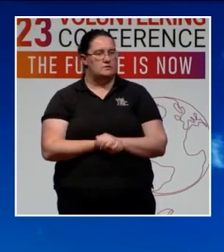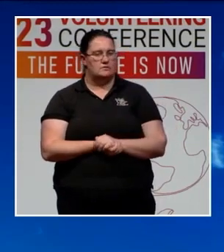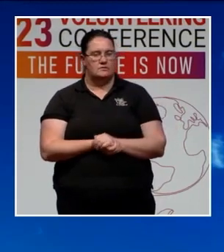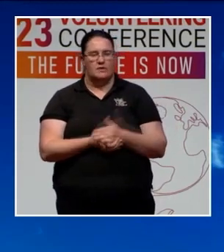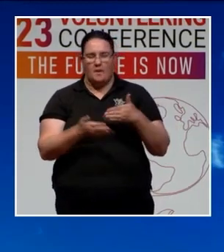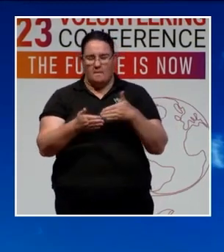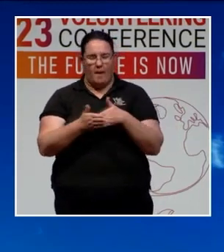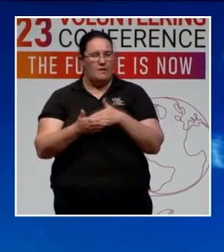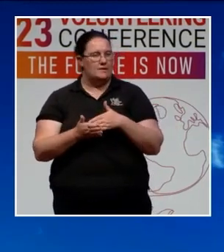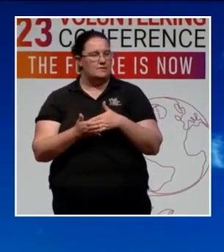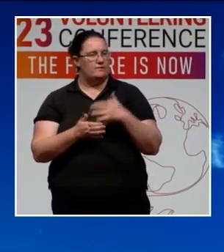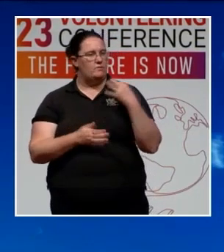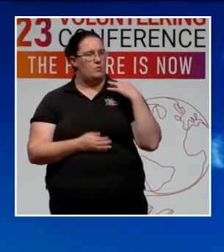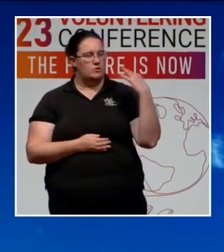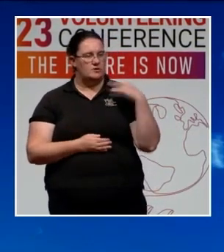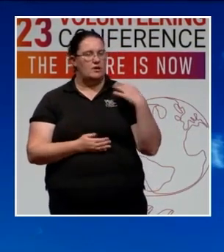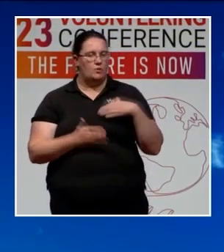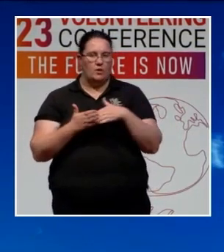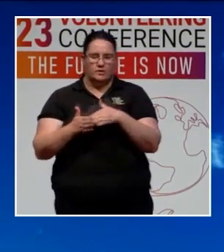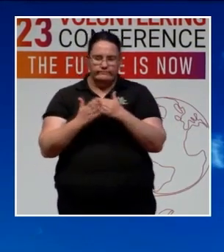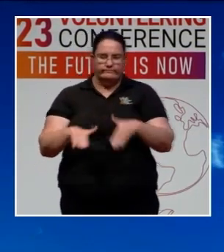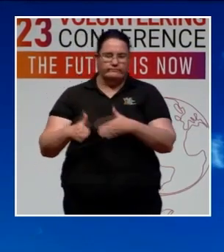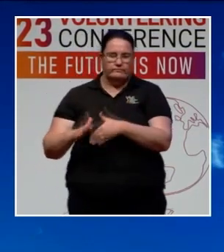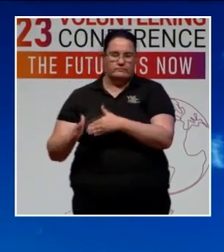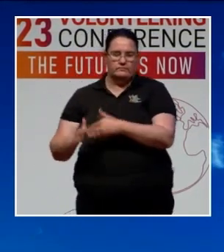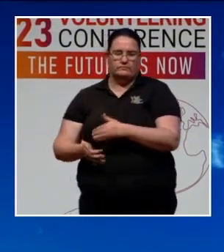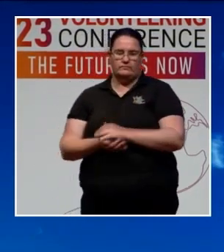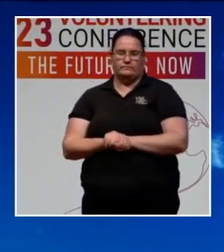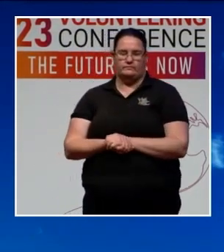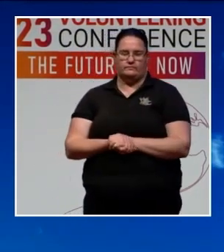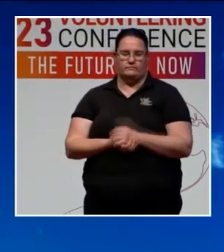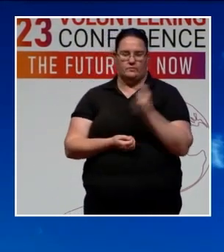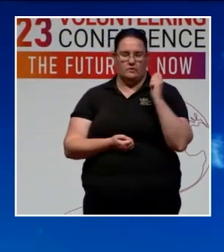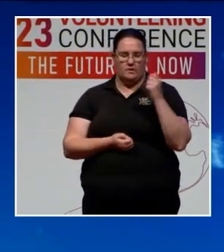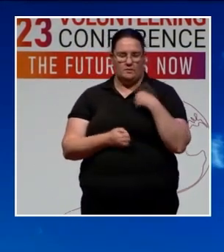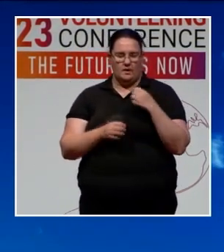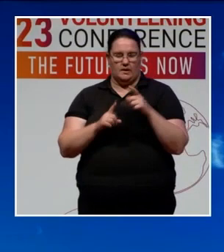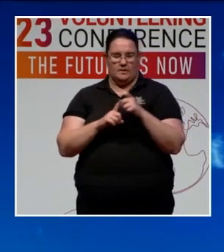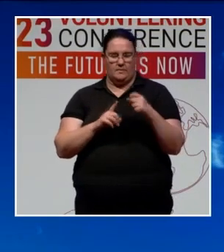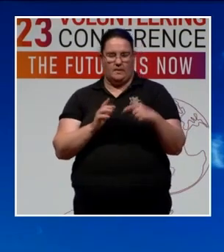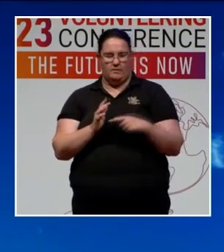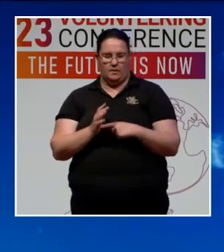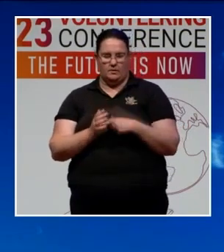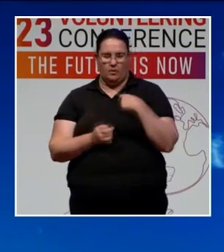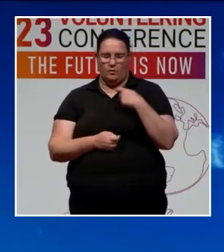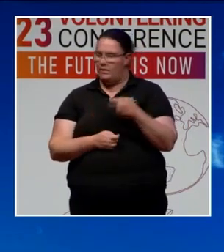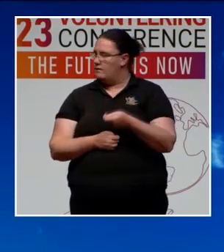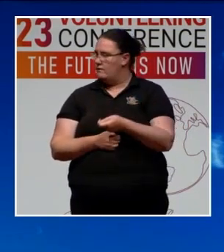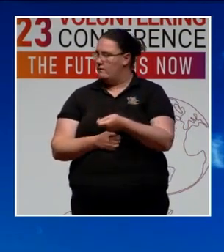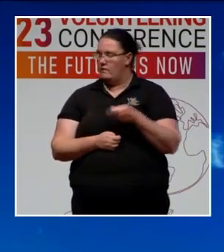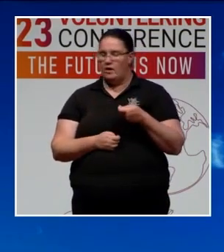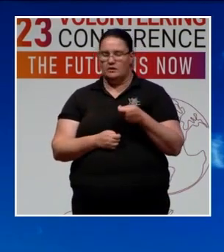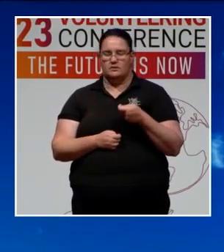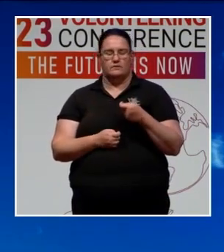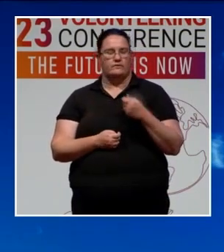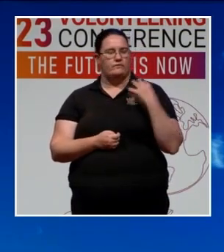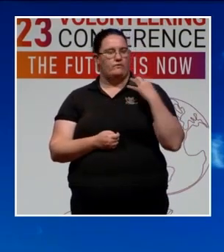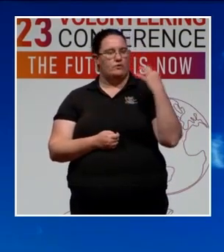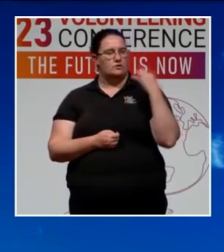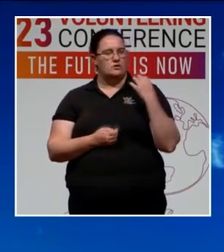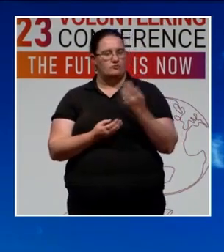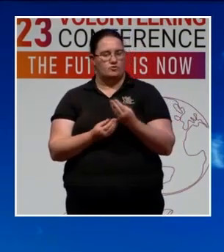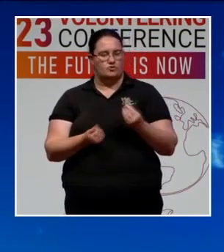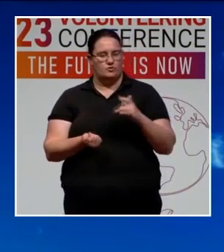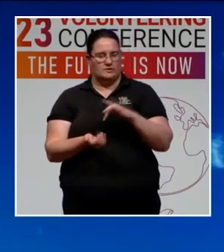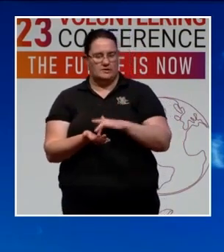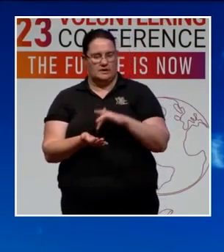volunteering. Shortly, my department will be inviting volunteer resource centres that had